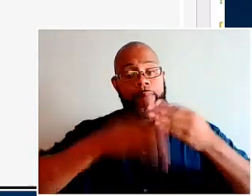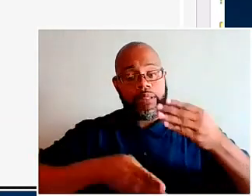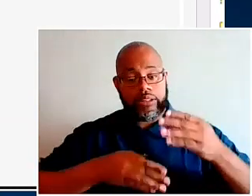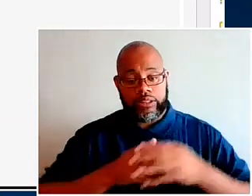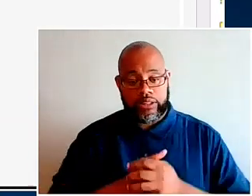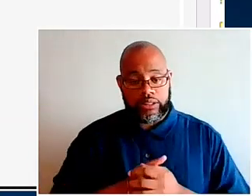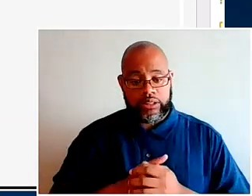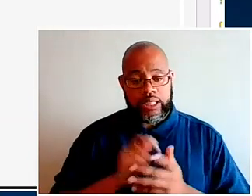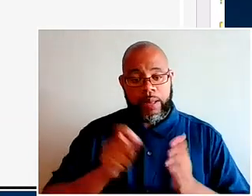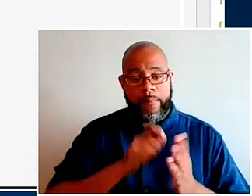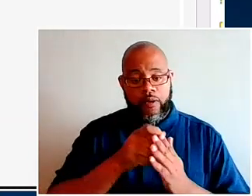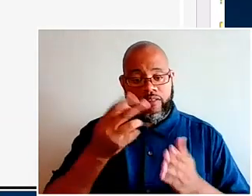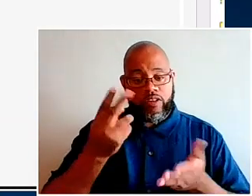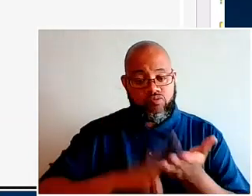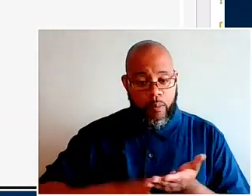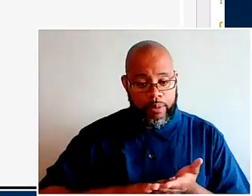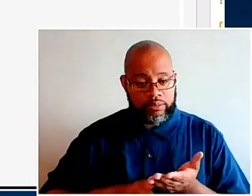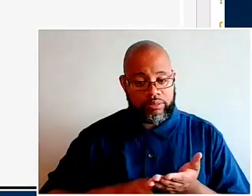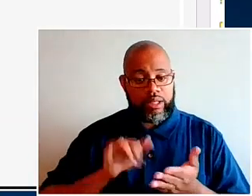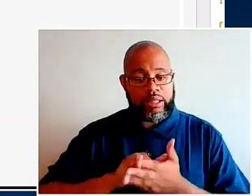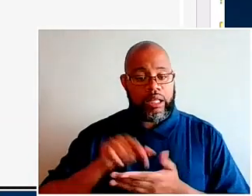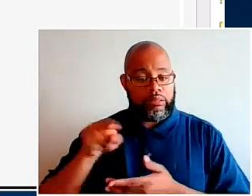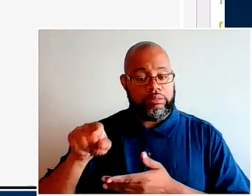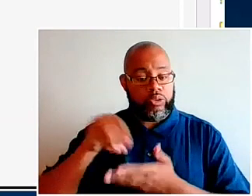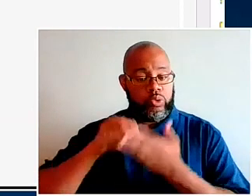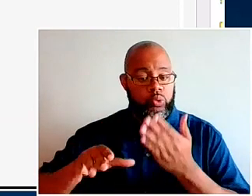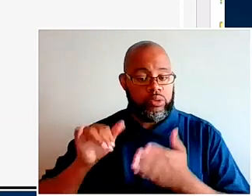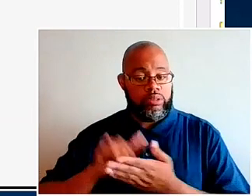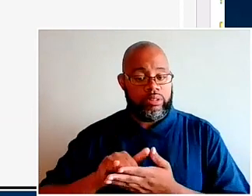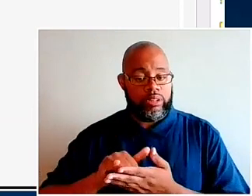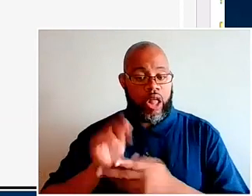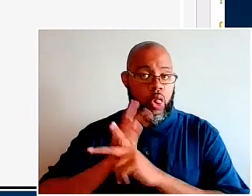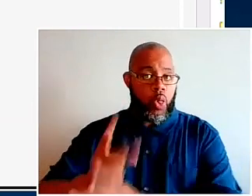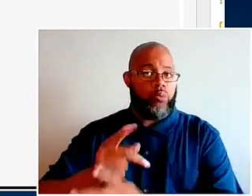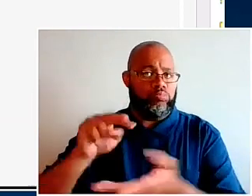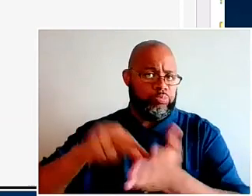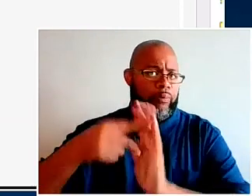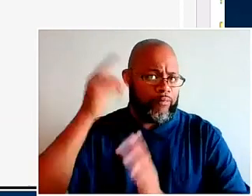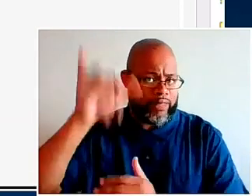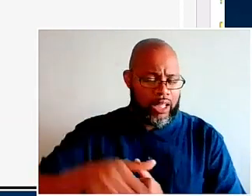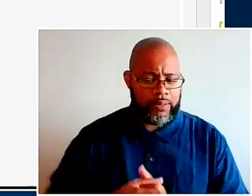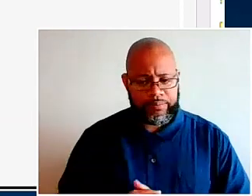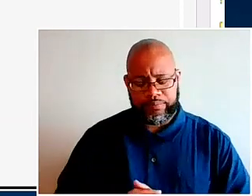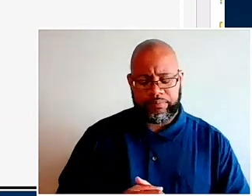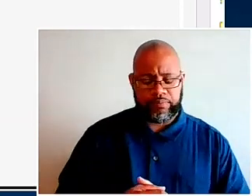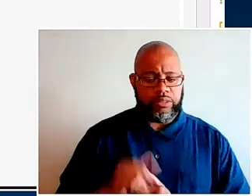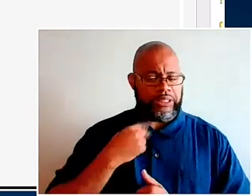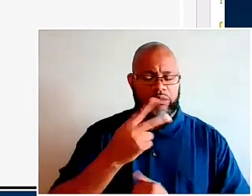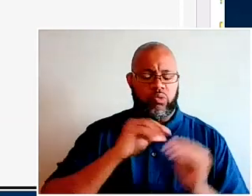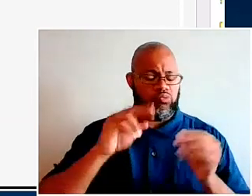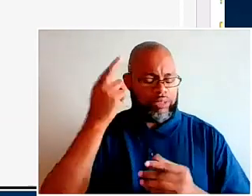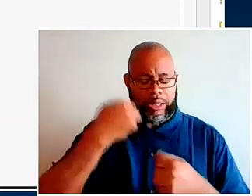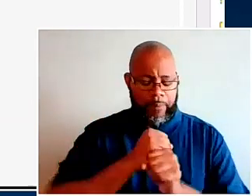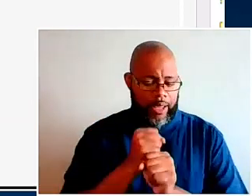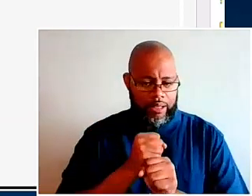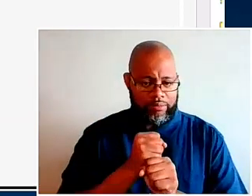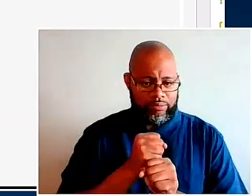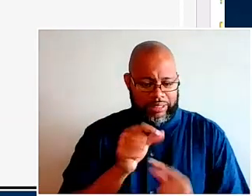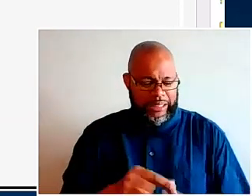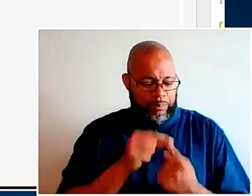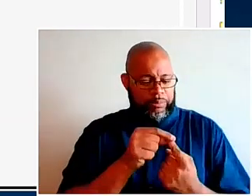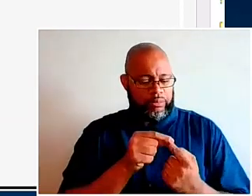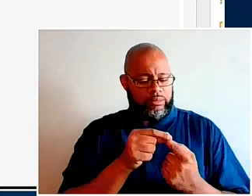successfully completed the period of enrollment for which the loan was intended. We see no reason to make a distinction